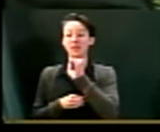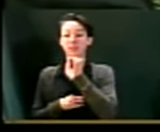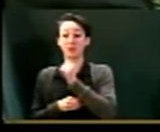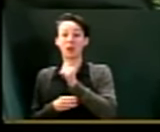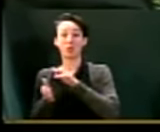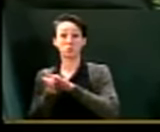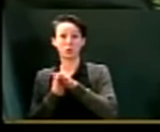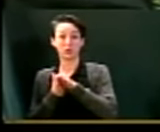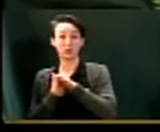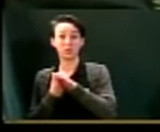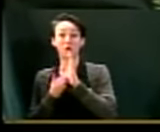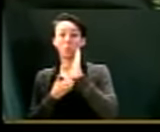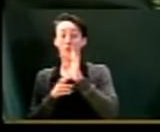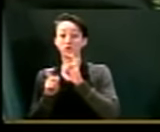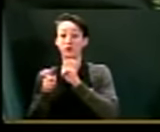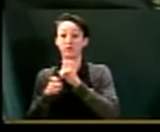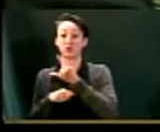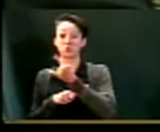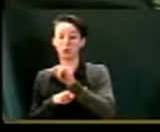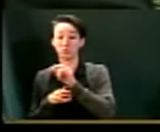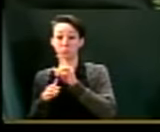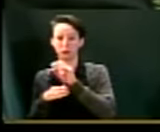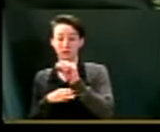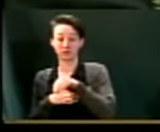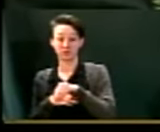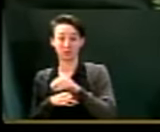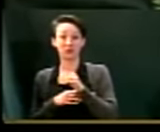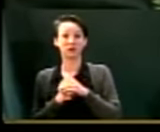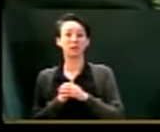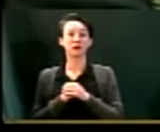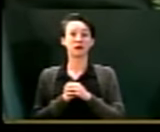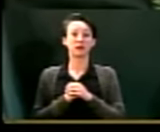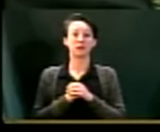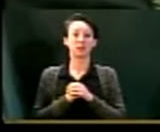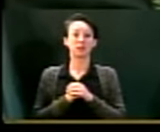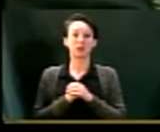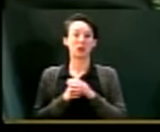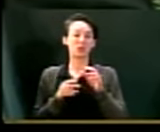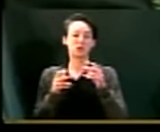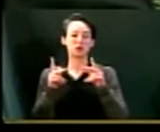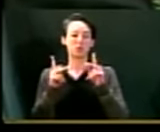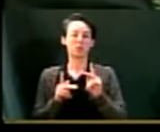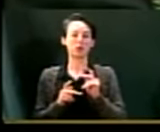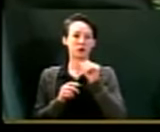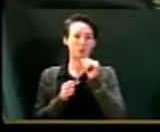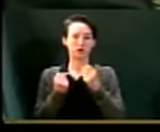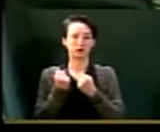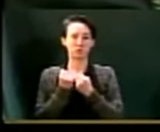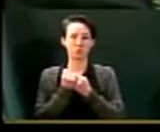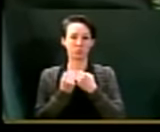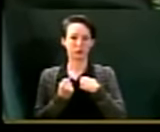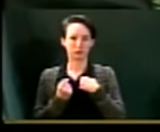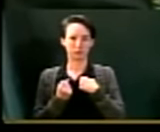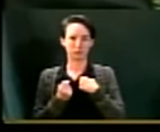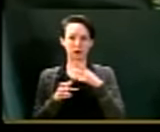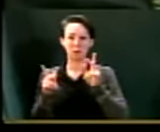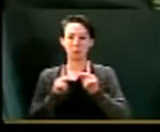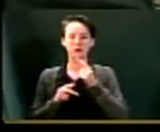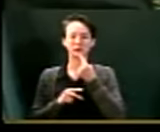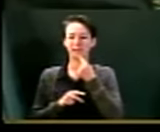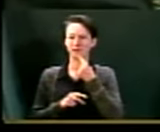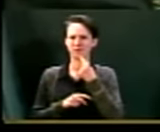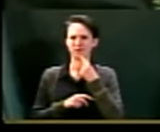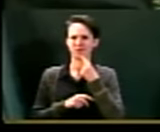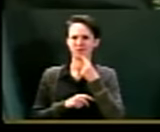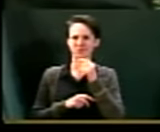20%, I don't think there is a person anywhere who would back me up on that. No one is going to tell me that makes sense.